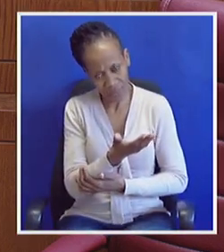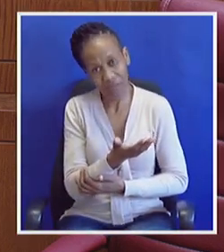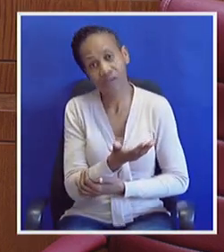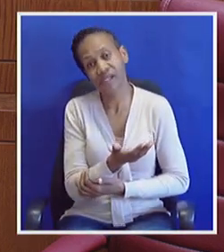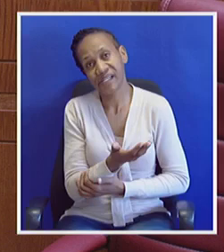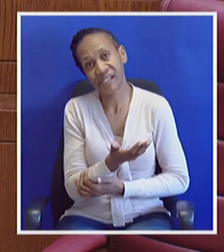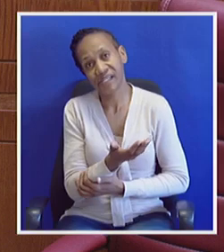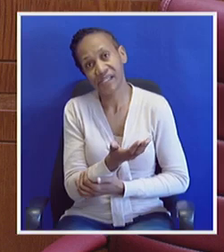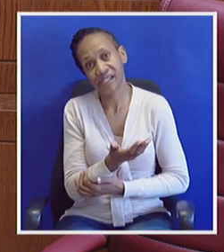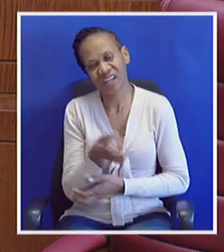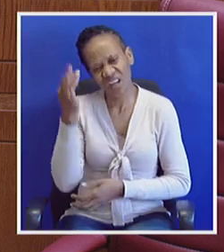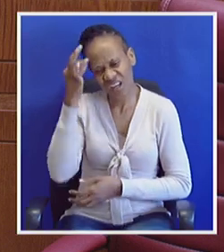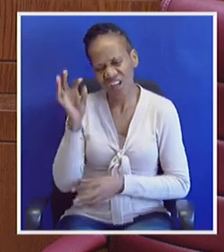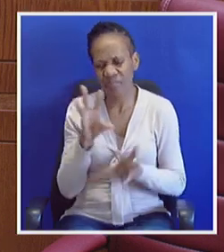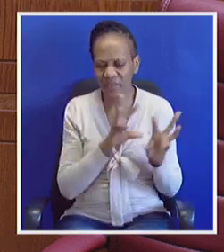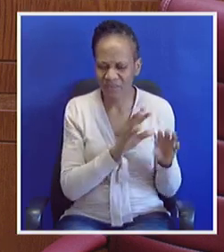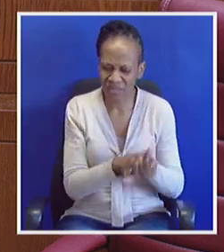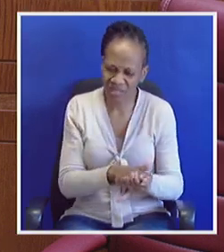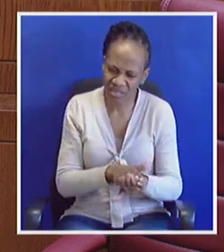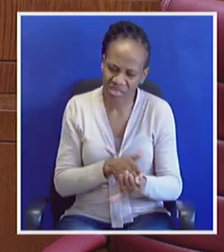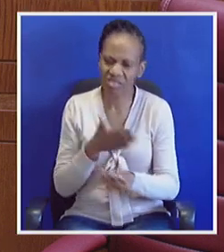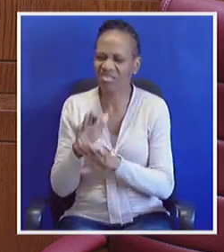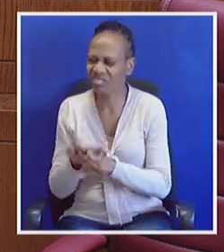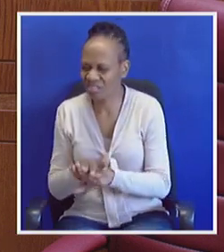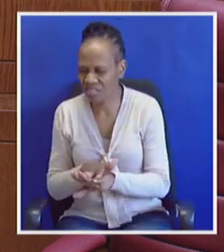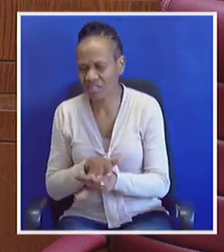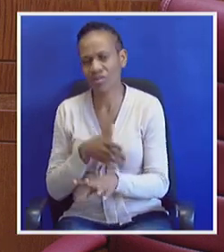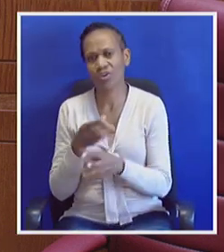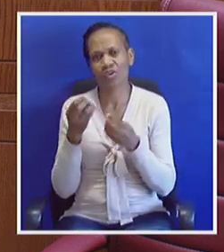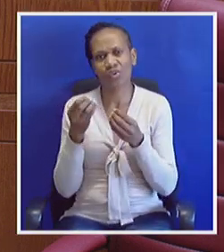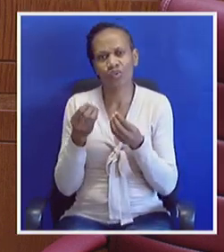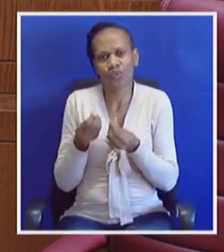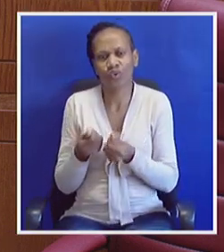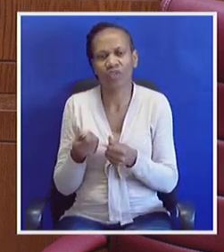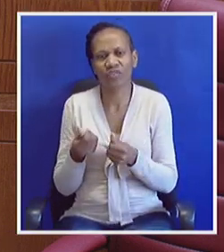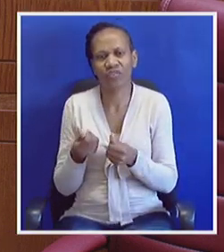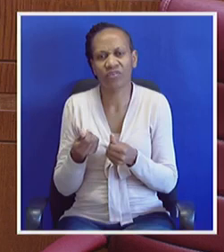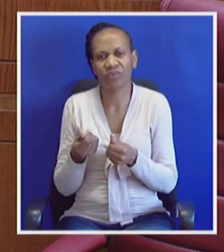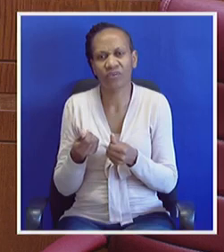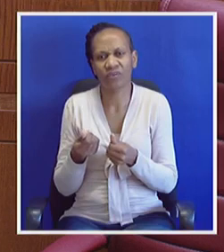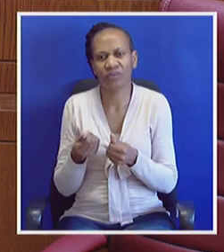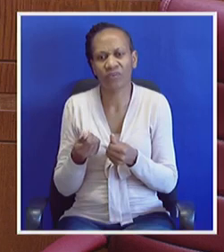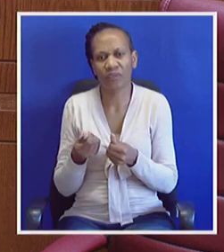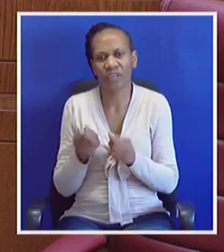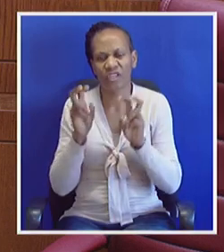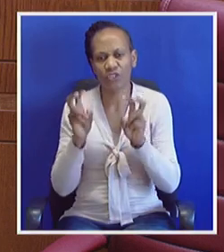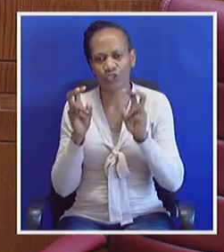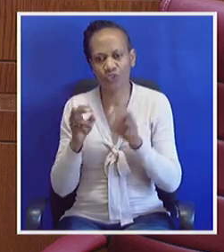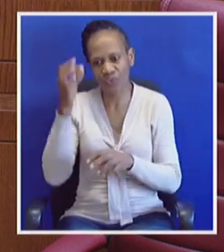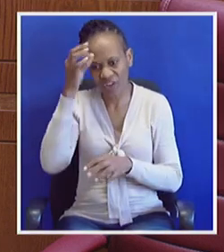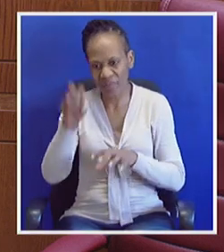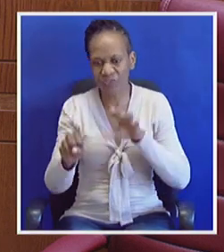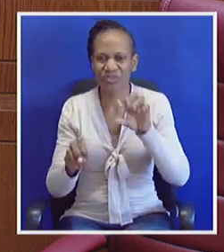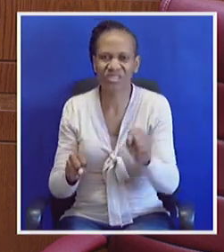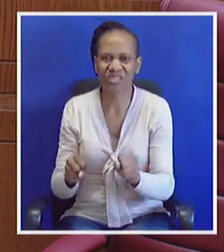of which the government is handling corruption cases and the state capture is shocking. And that creates